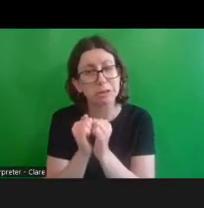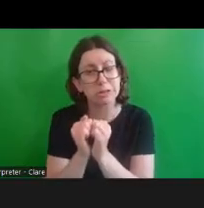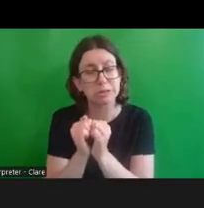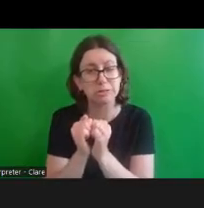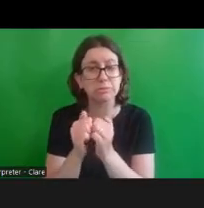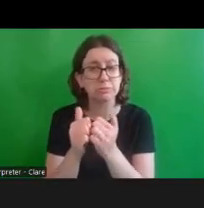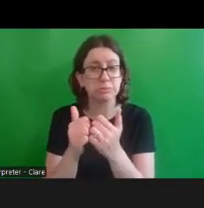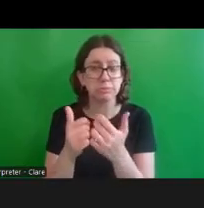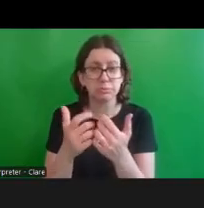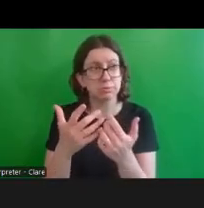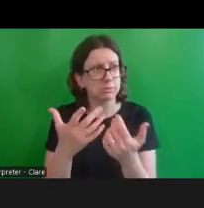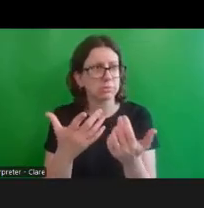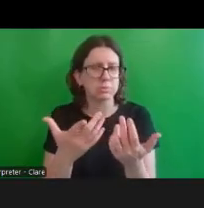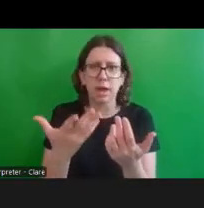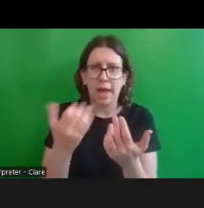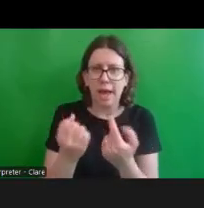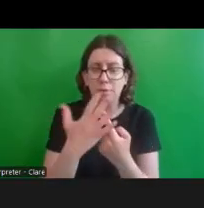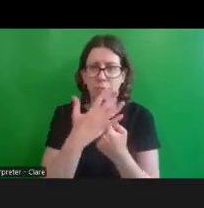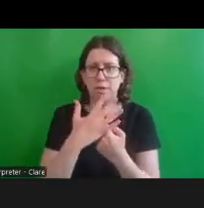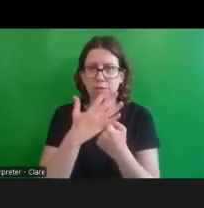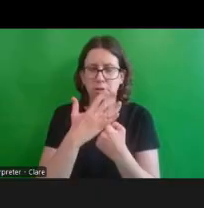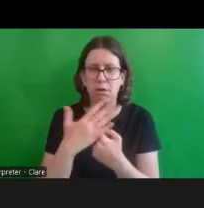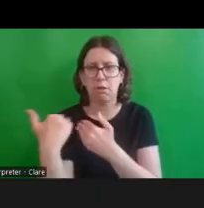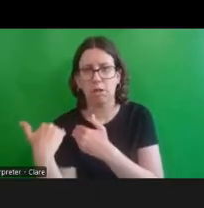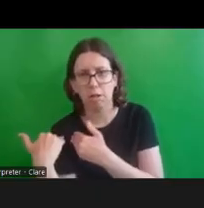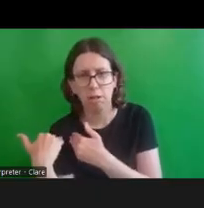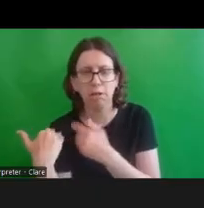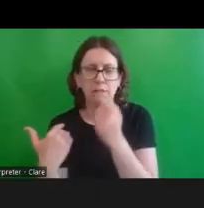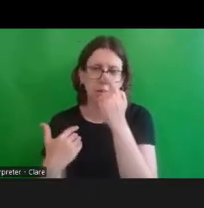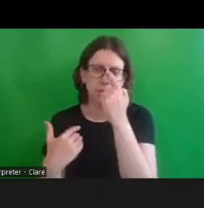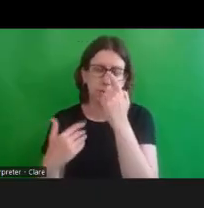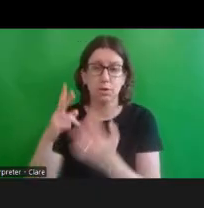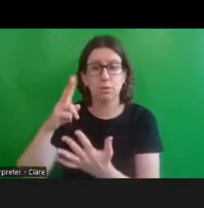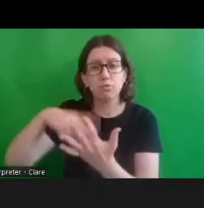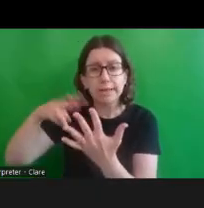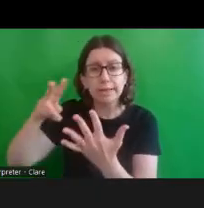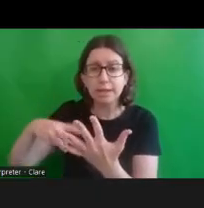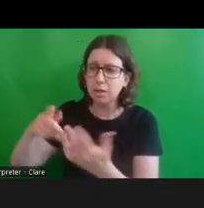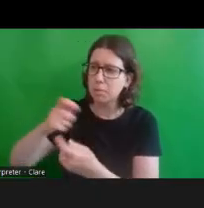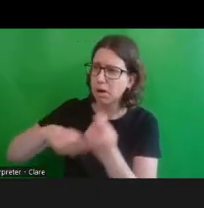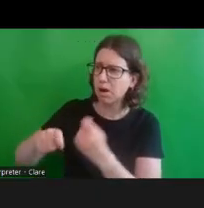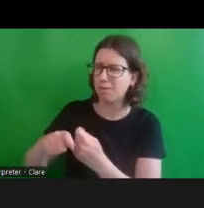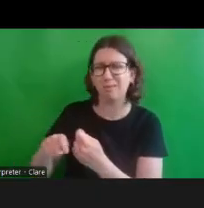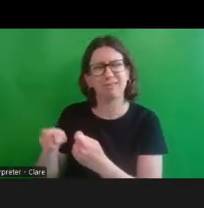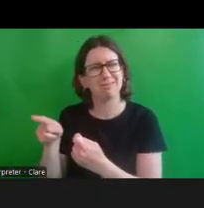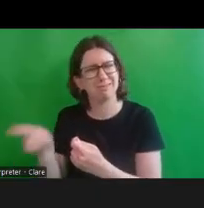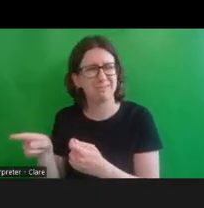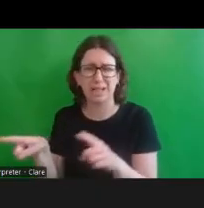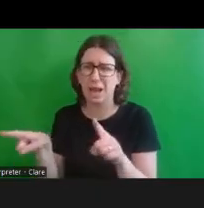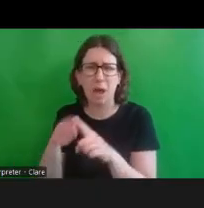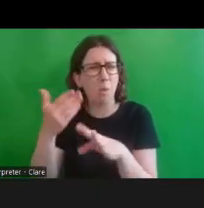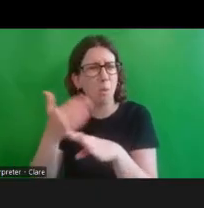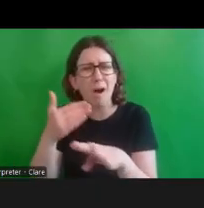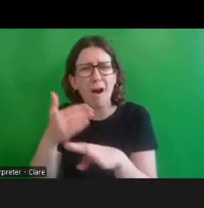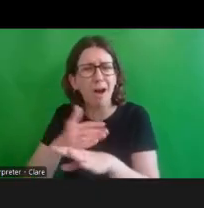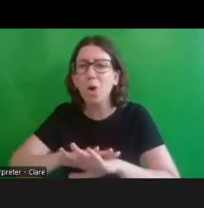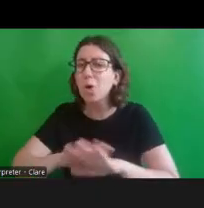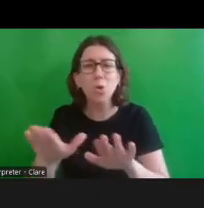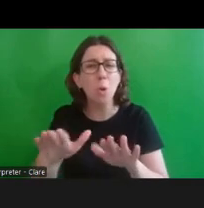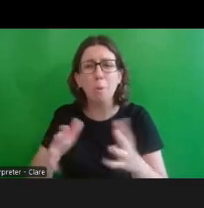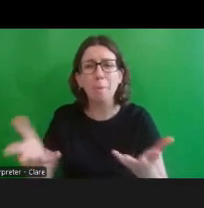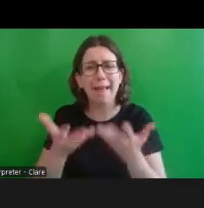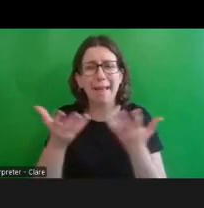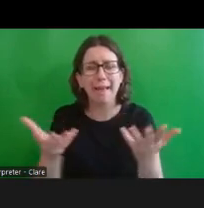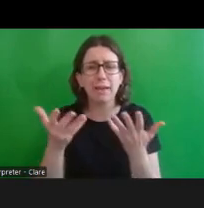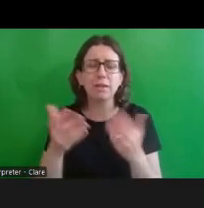pressures on our leisure time, reading has become associated with work, not play. And so therefore, when we're thinking about how we allocate